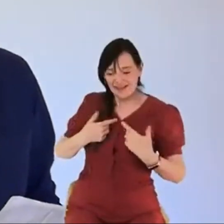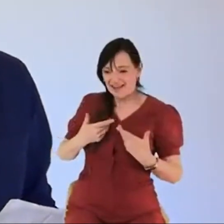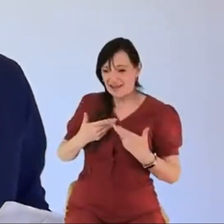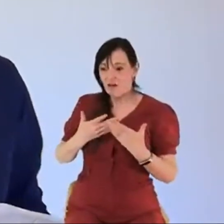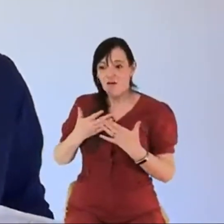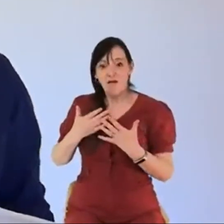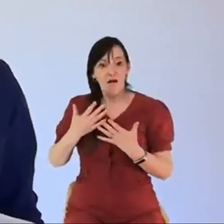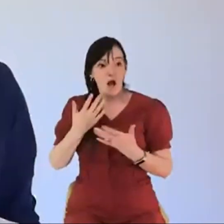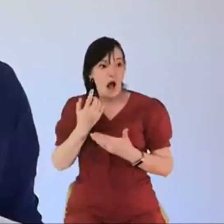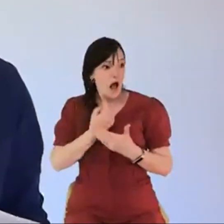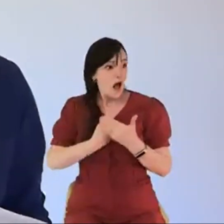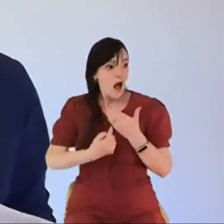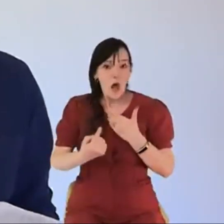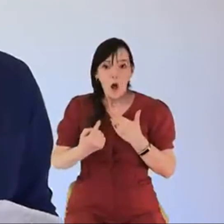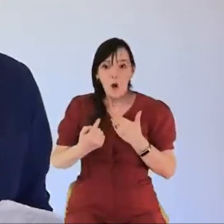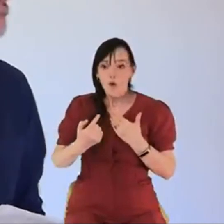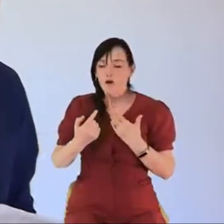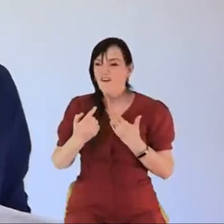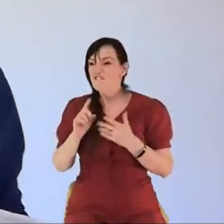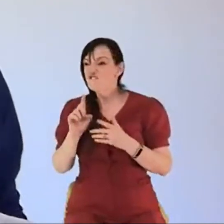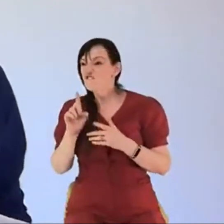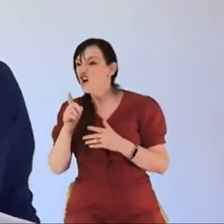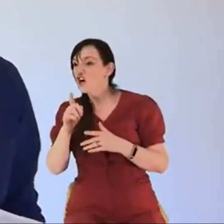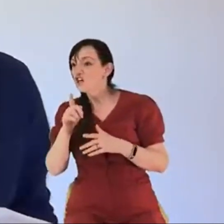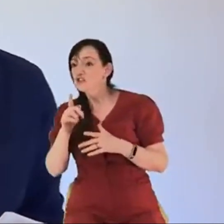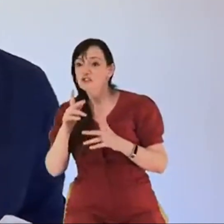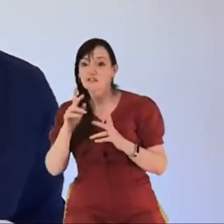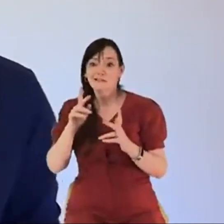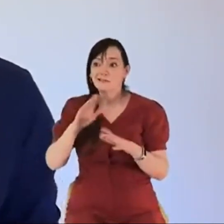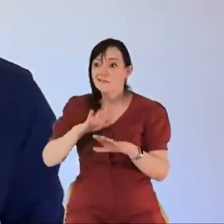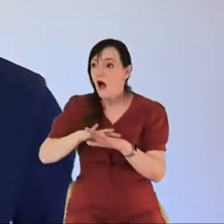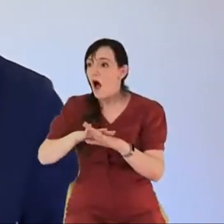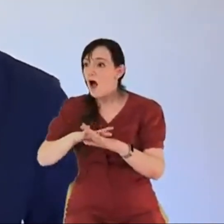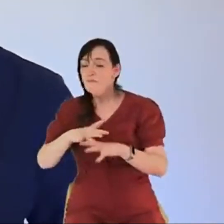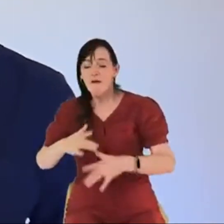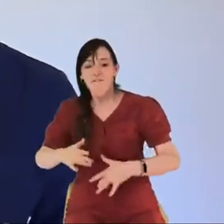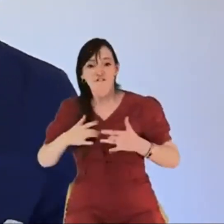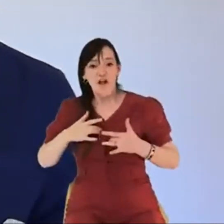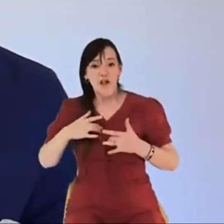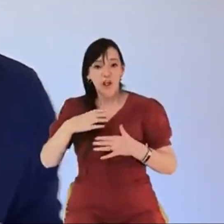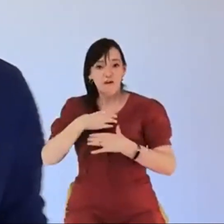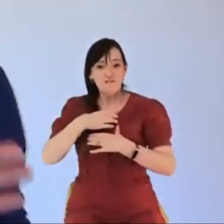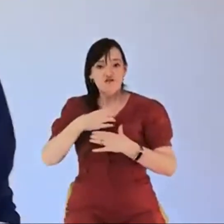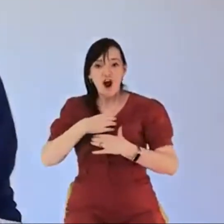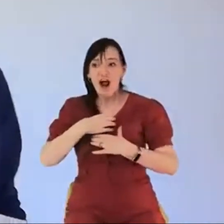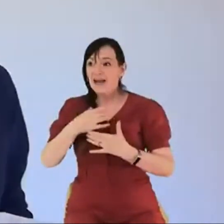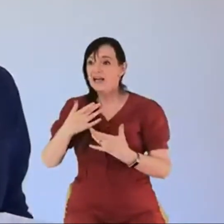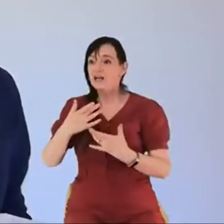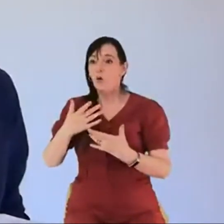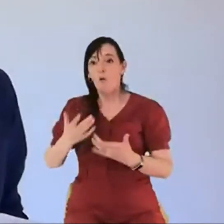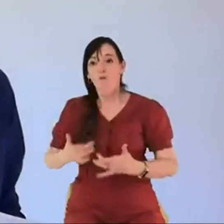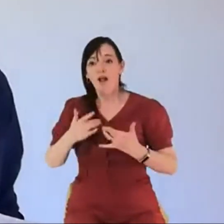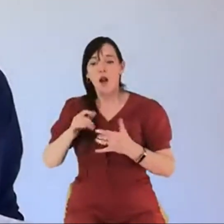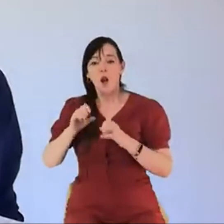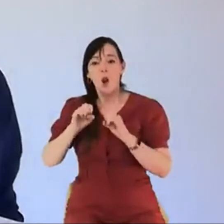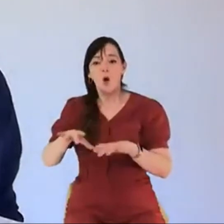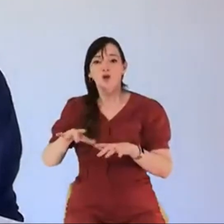to lord's on my own first sign of getting lost first time i feel afraid of the crowd i turn back